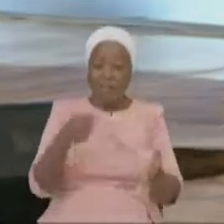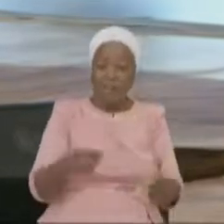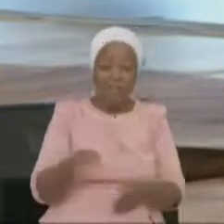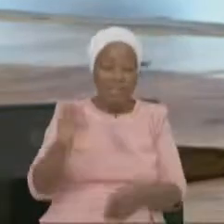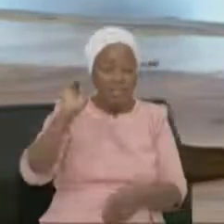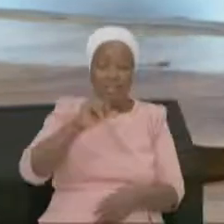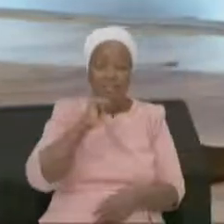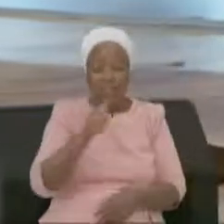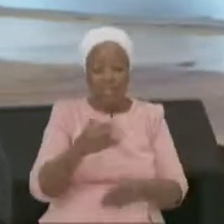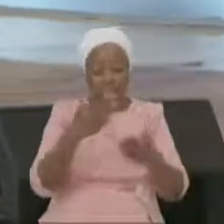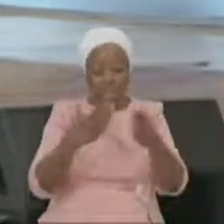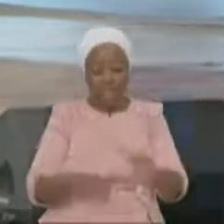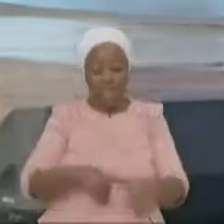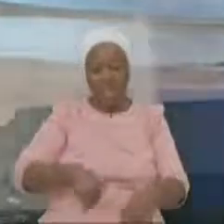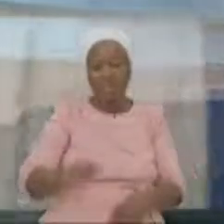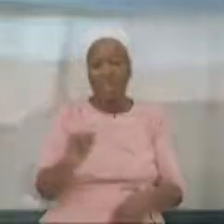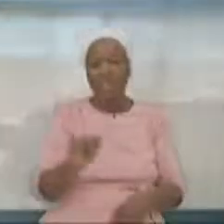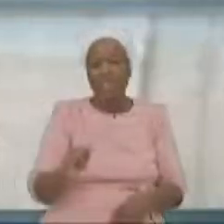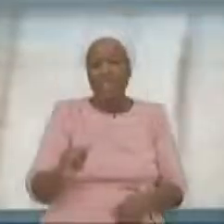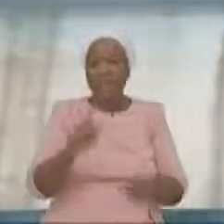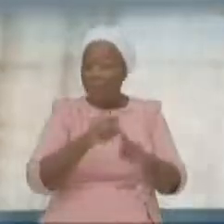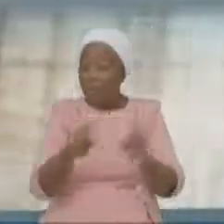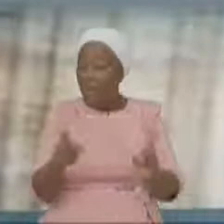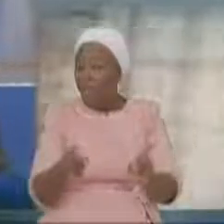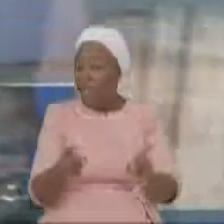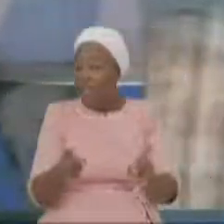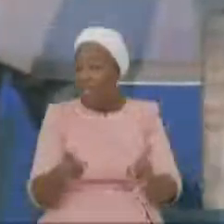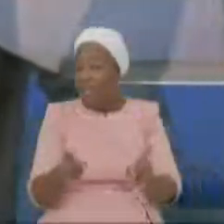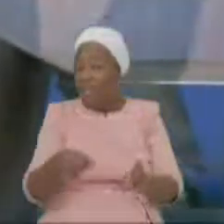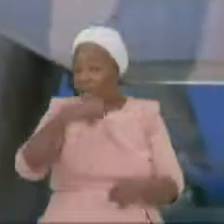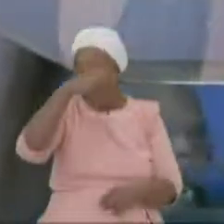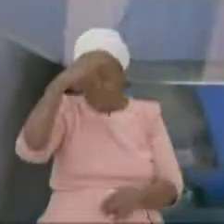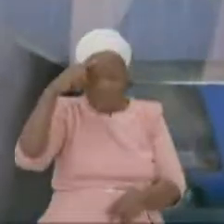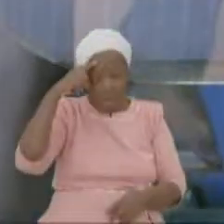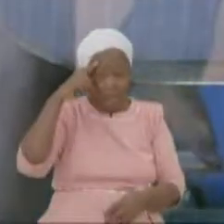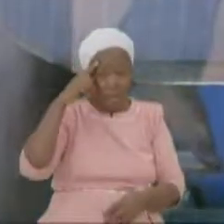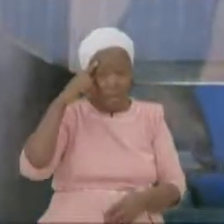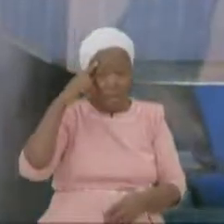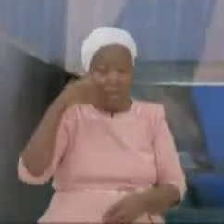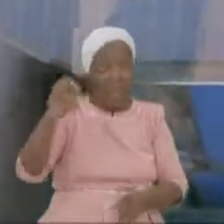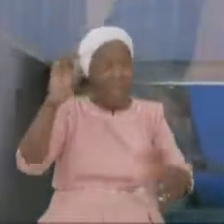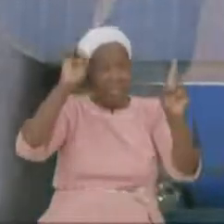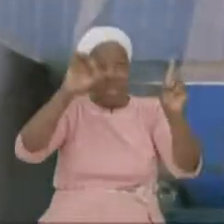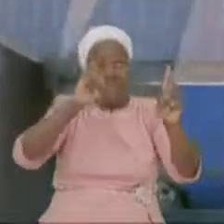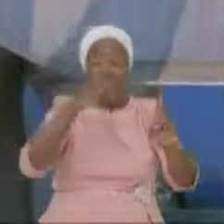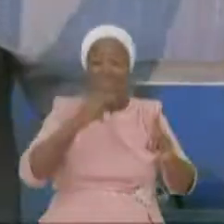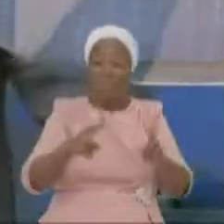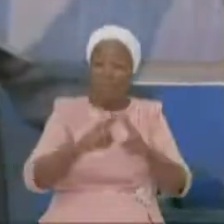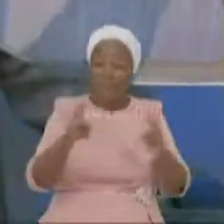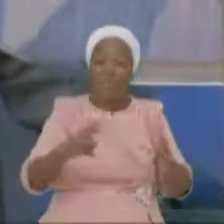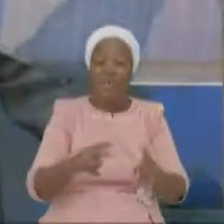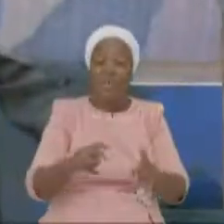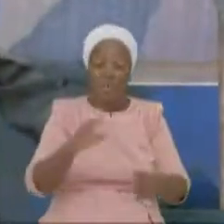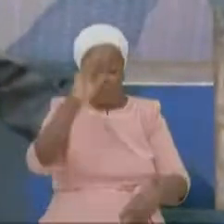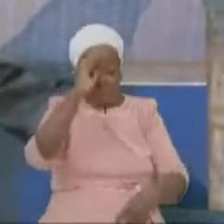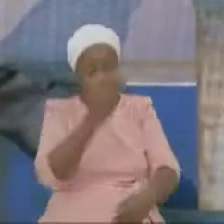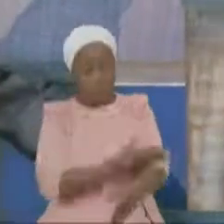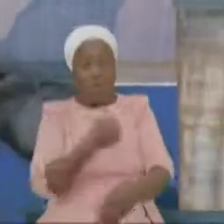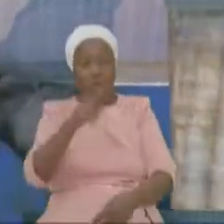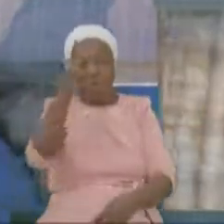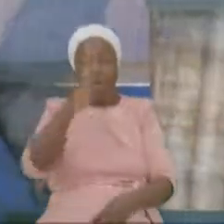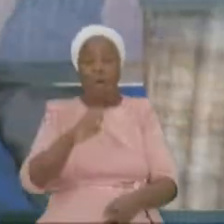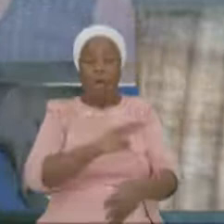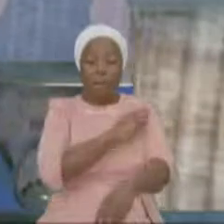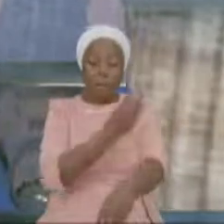not dead yet, but because he's the very Son of God, mighty works